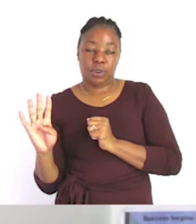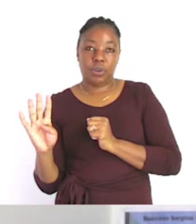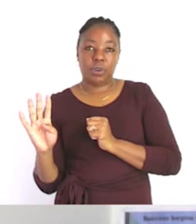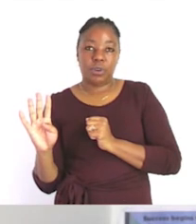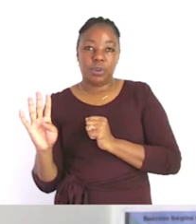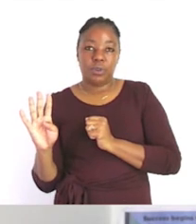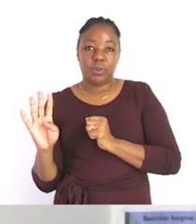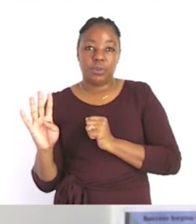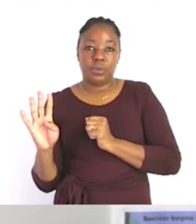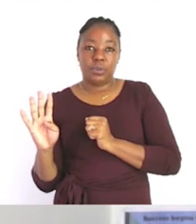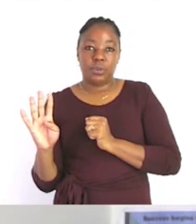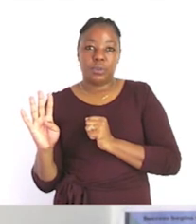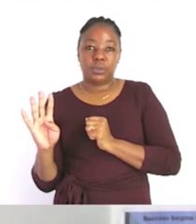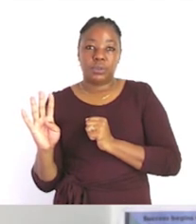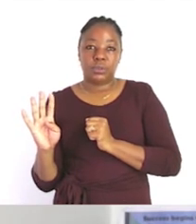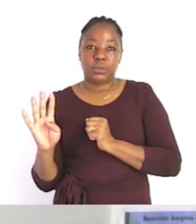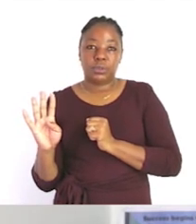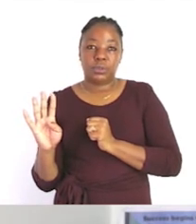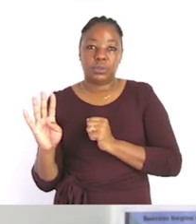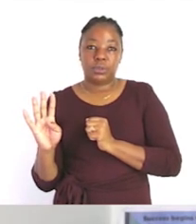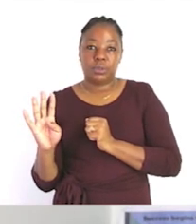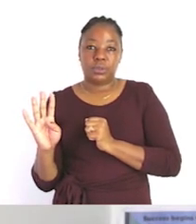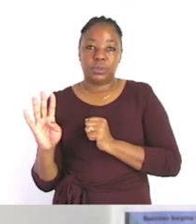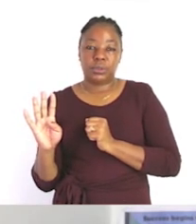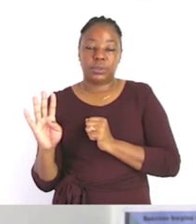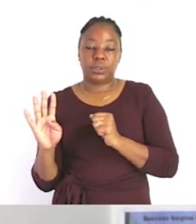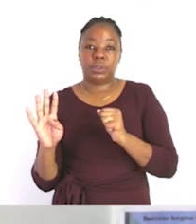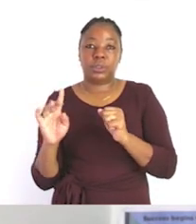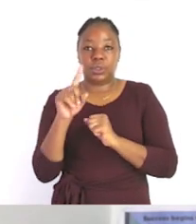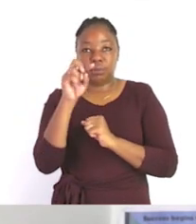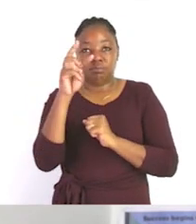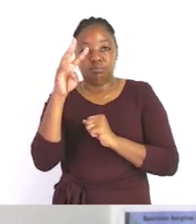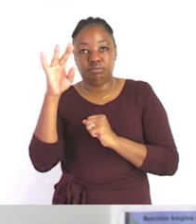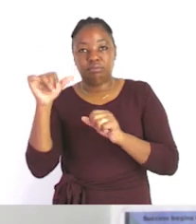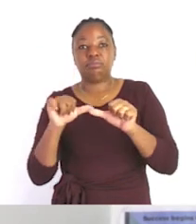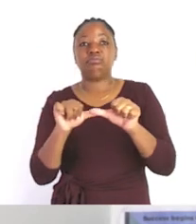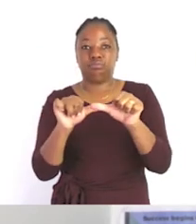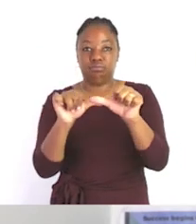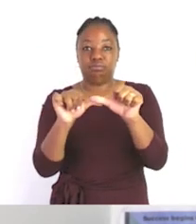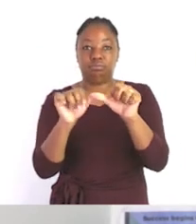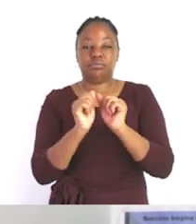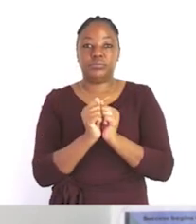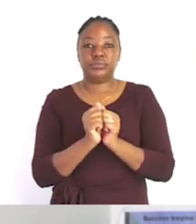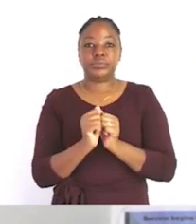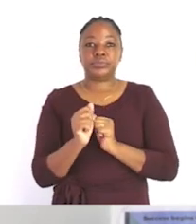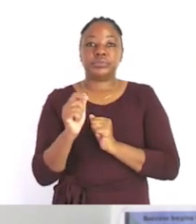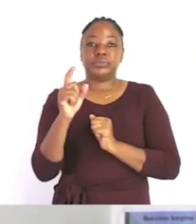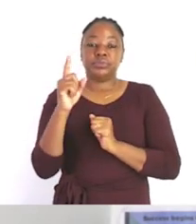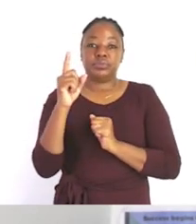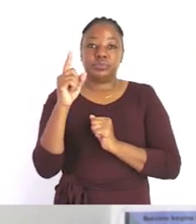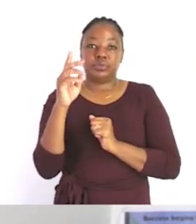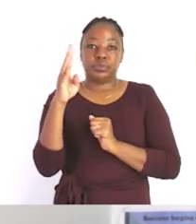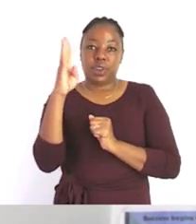here and we're going to count on. Remember, we need to count on 4 times. So